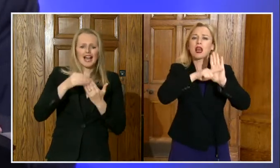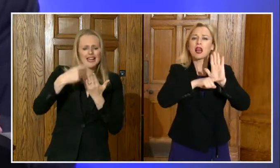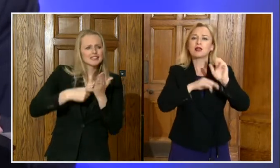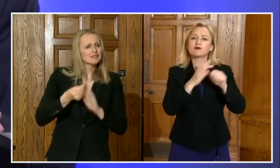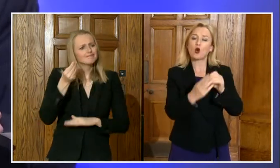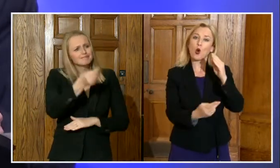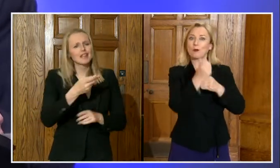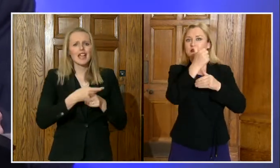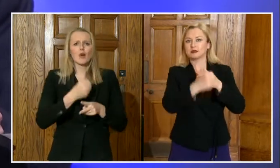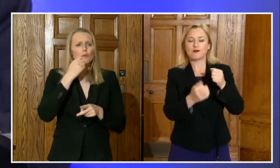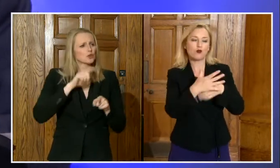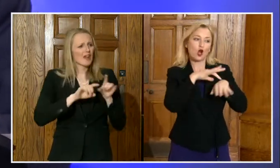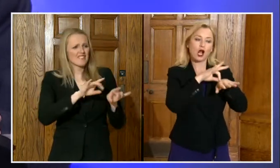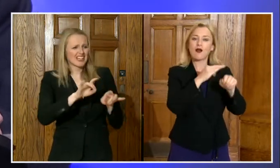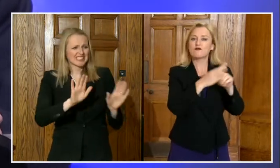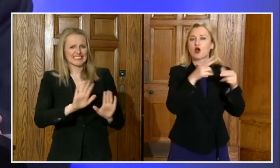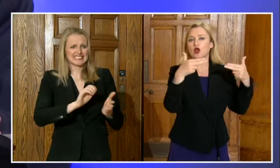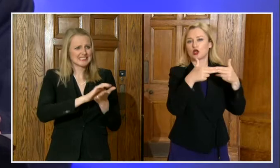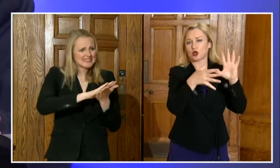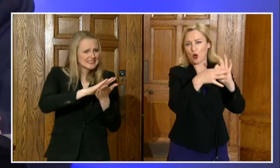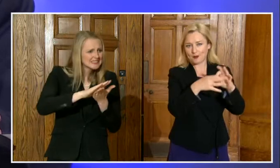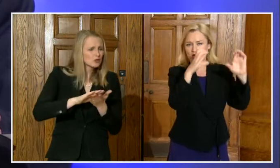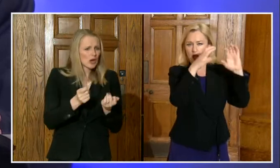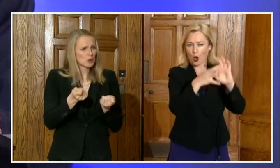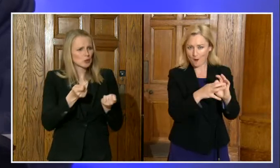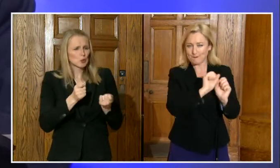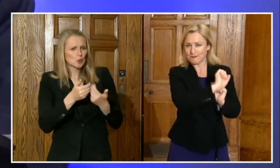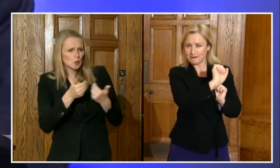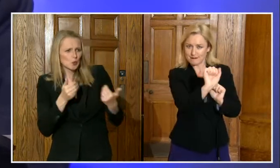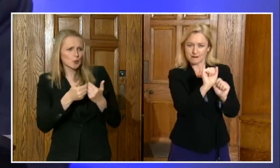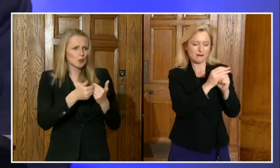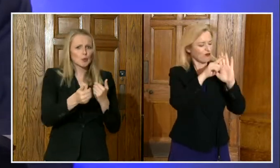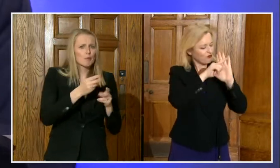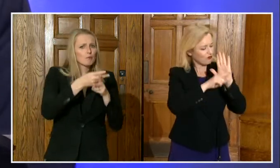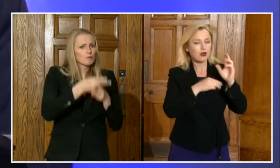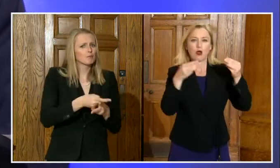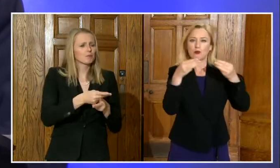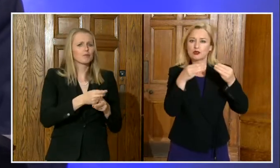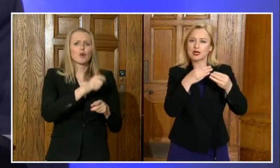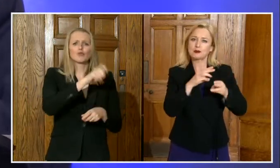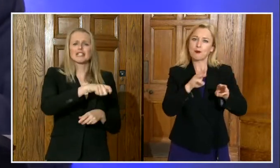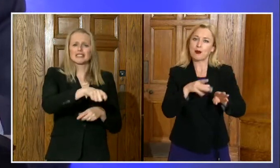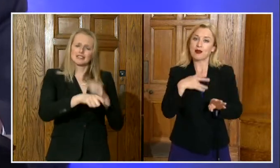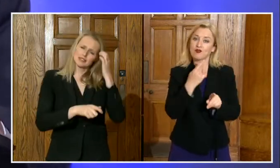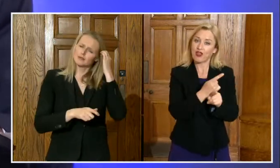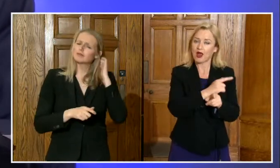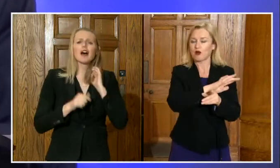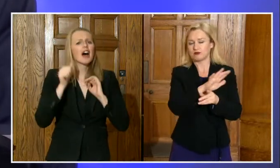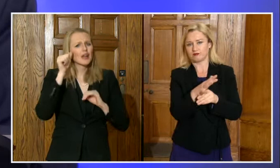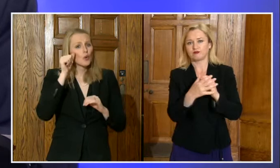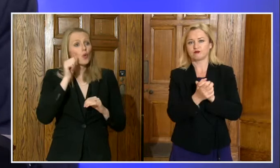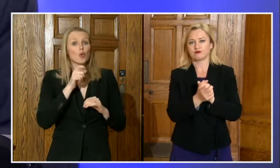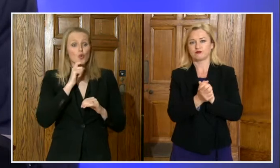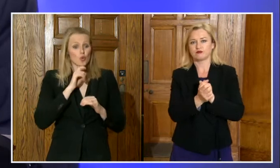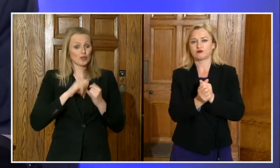prevention and control and protecting residents. I've also become increasingly aware of the significant challenges facing the domiciliary